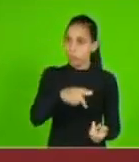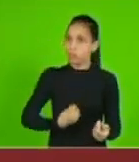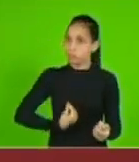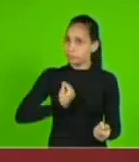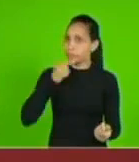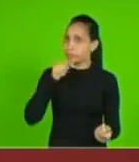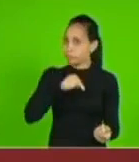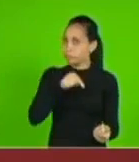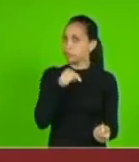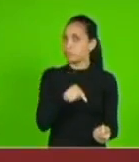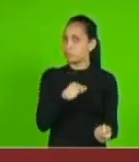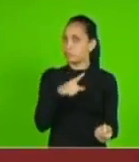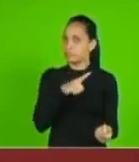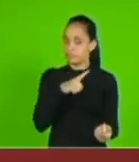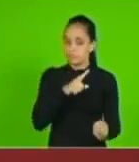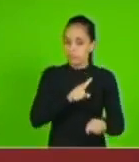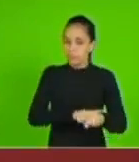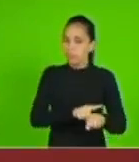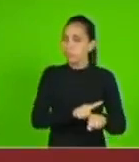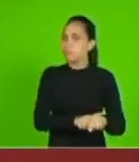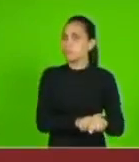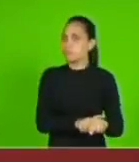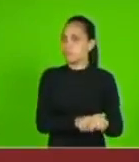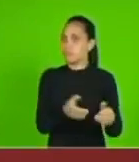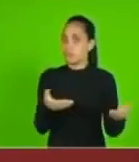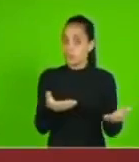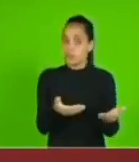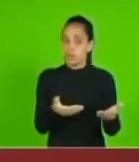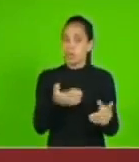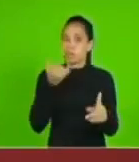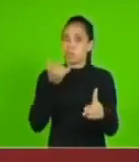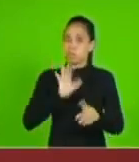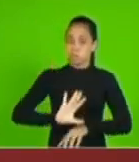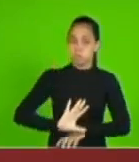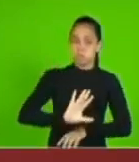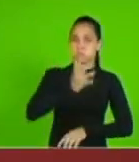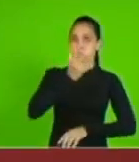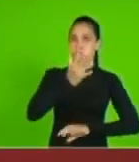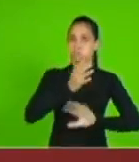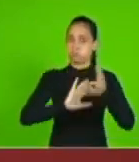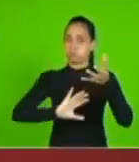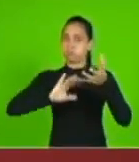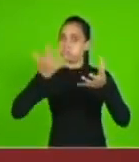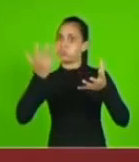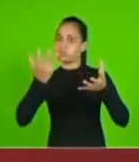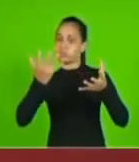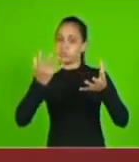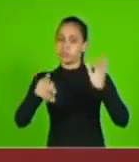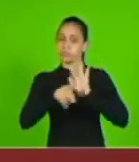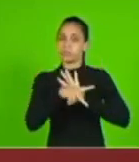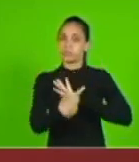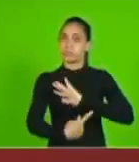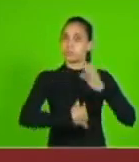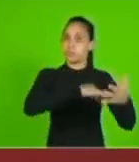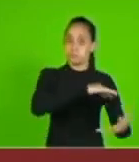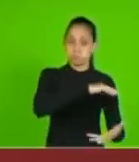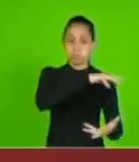lives their moments, signs, the